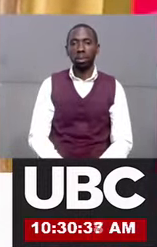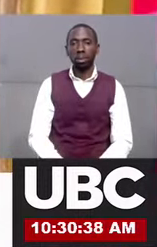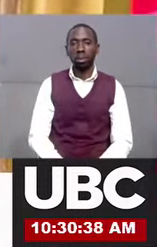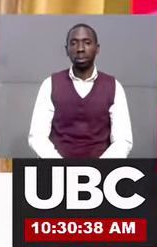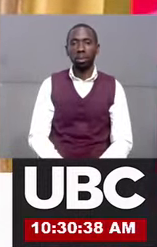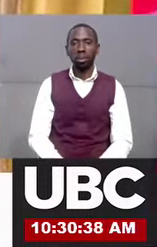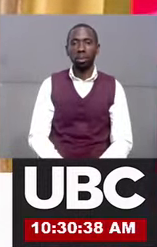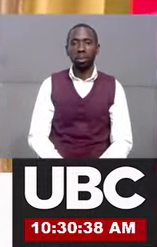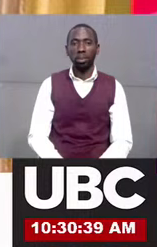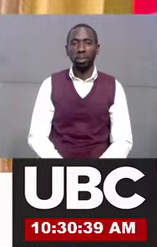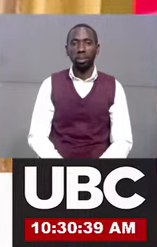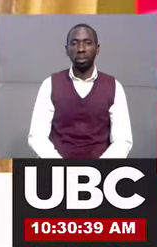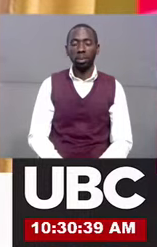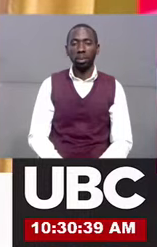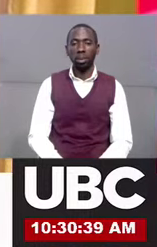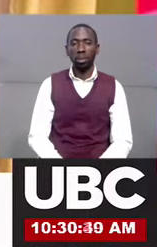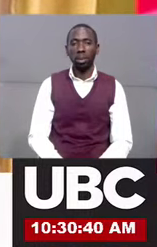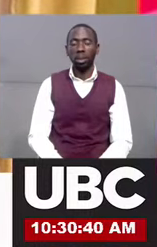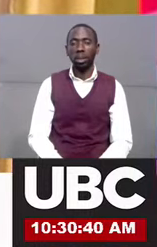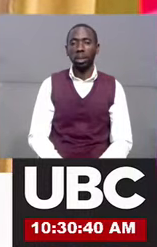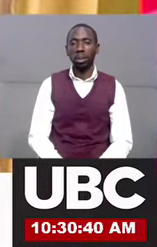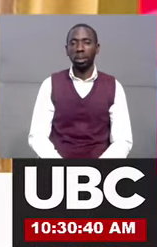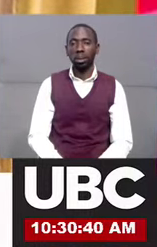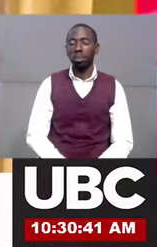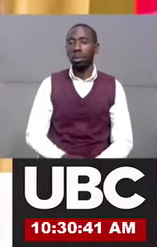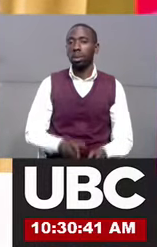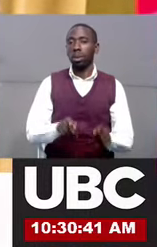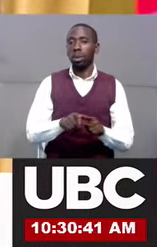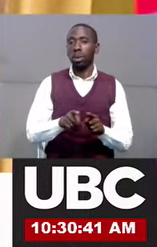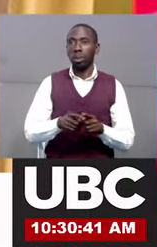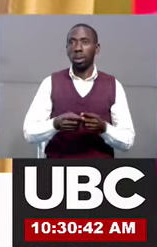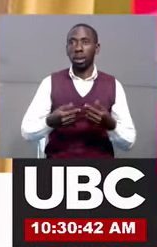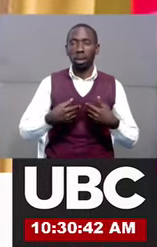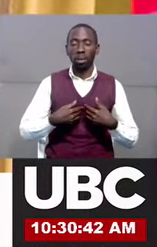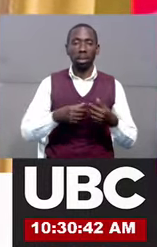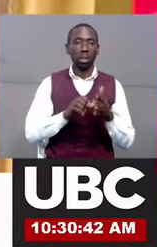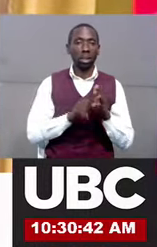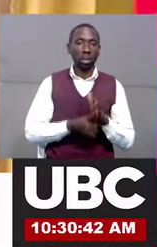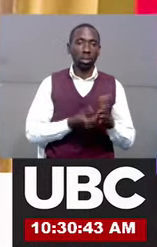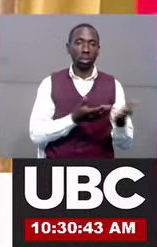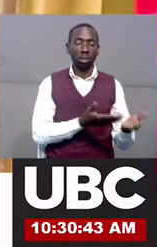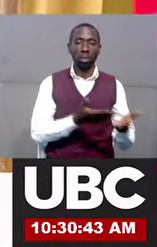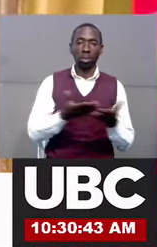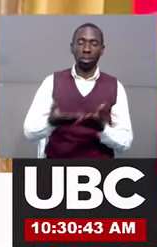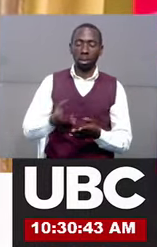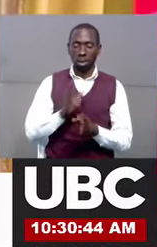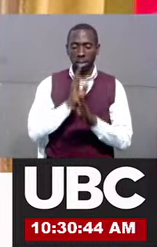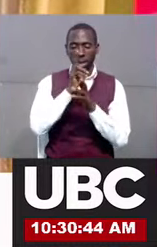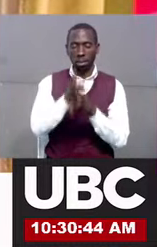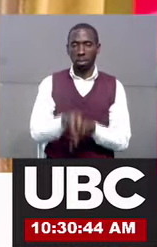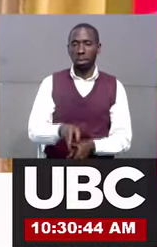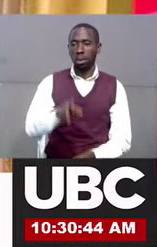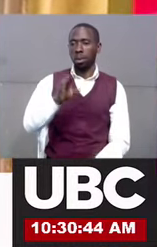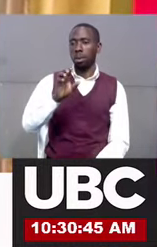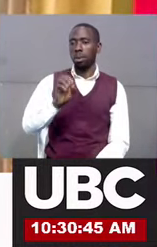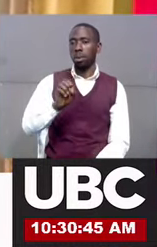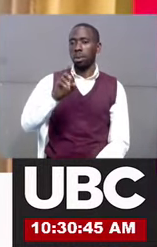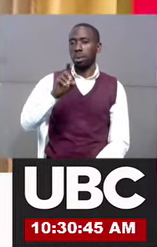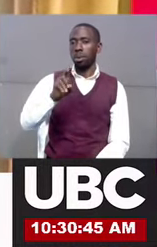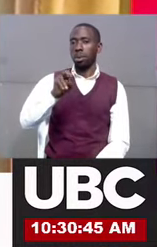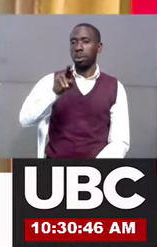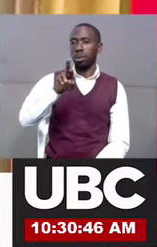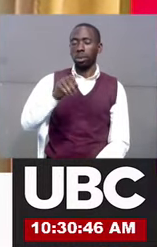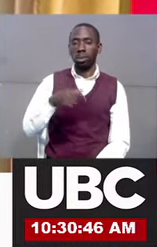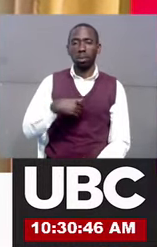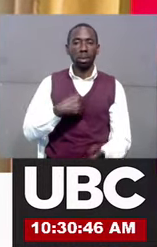the first time there was an issue which was brought by Honorable Dur, and I asked Honorable Dur to write to